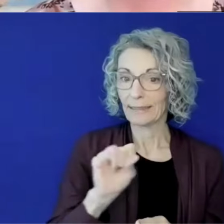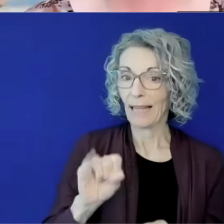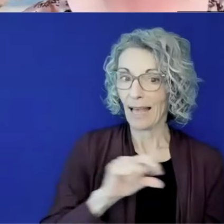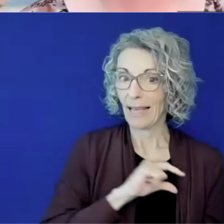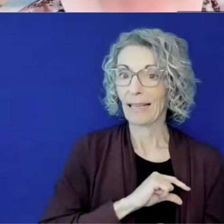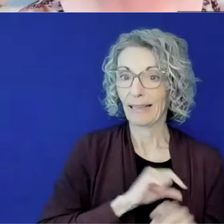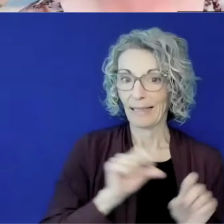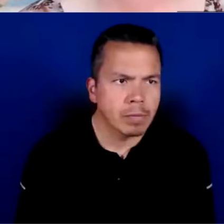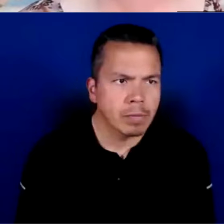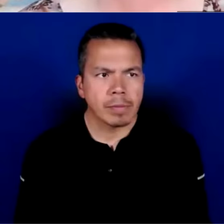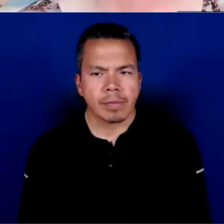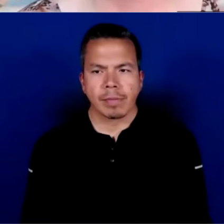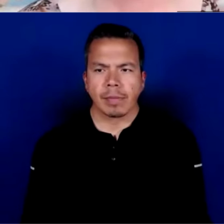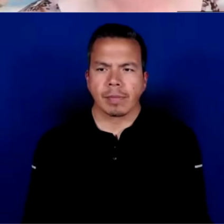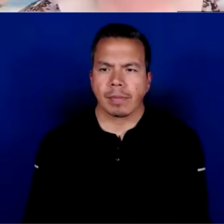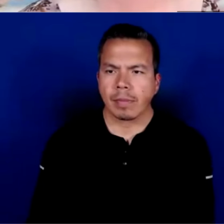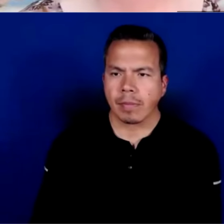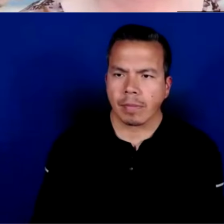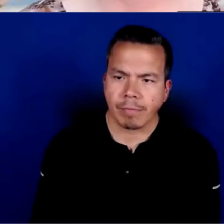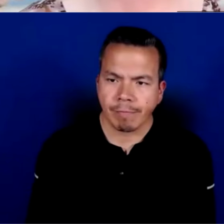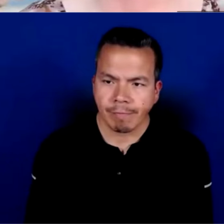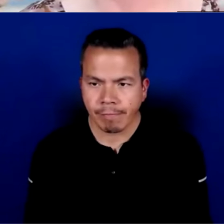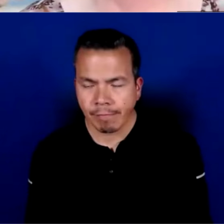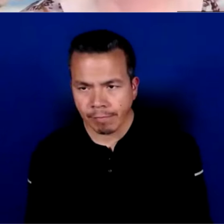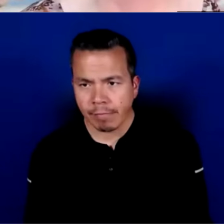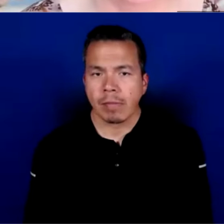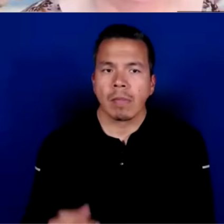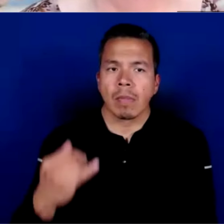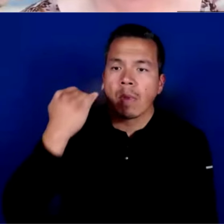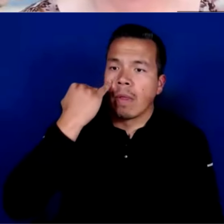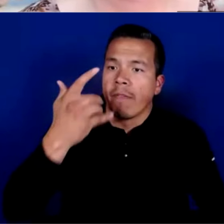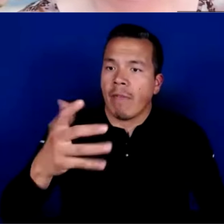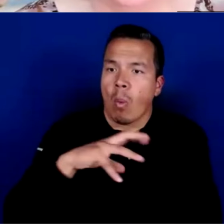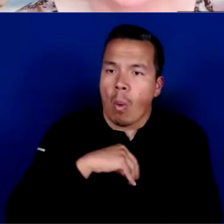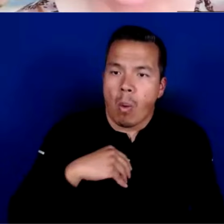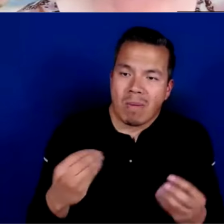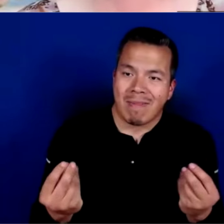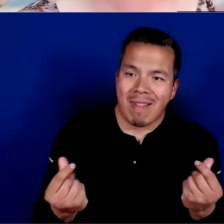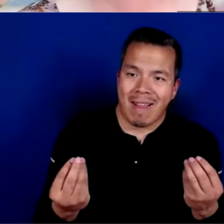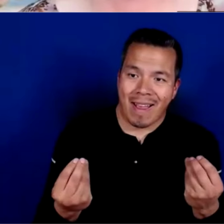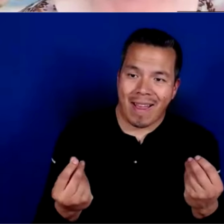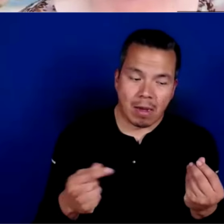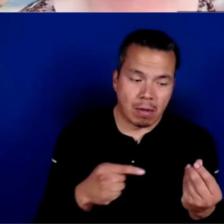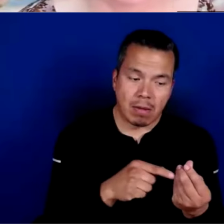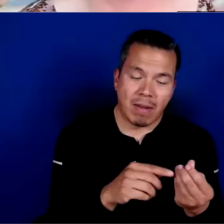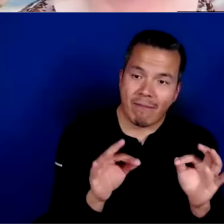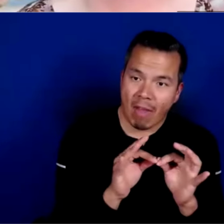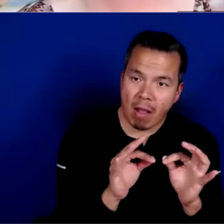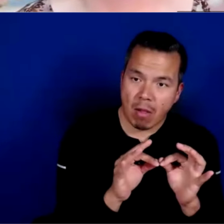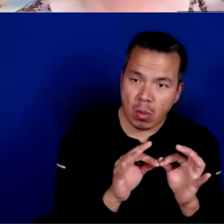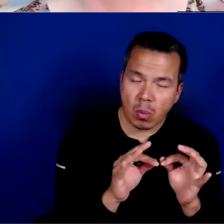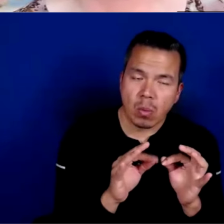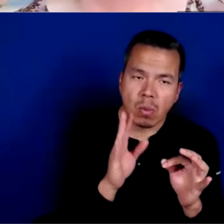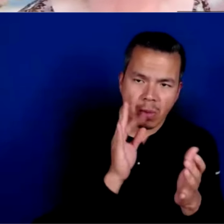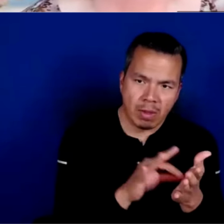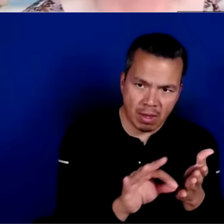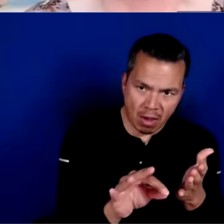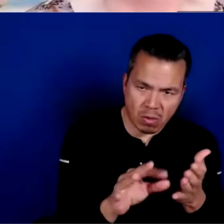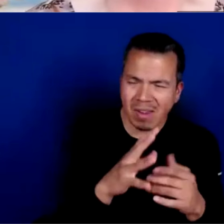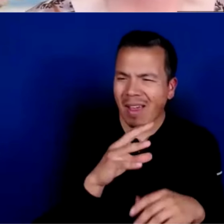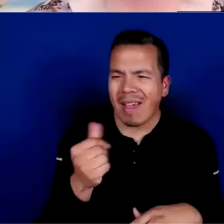eligibility. If you own land, the value of the land will count, as will personal property. So if